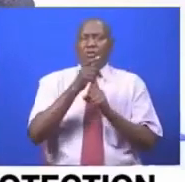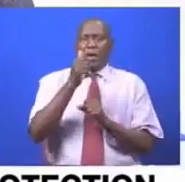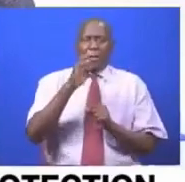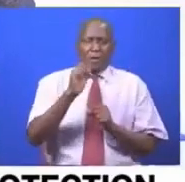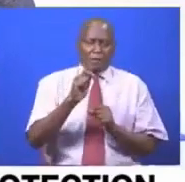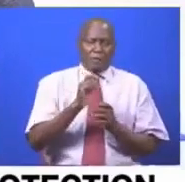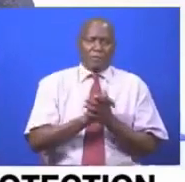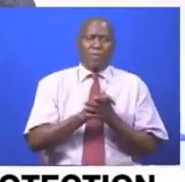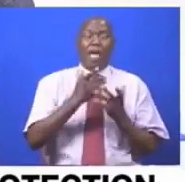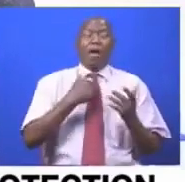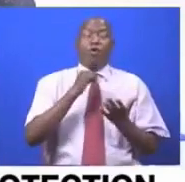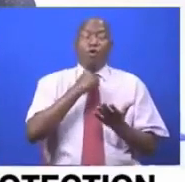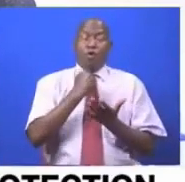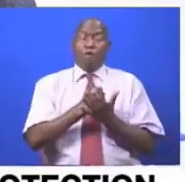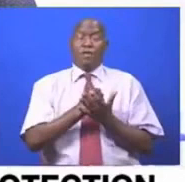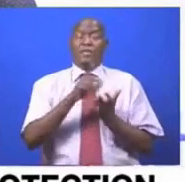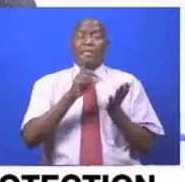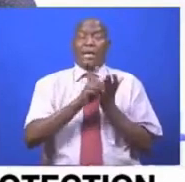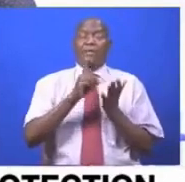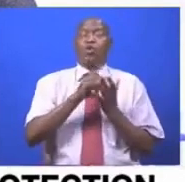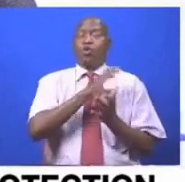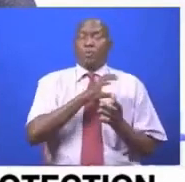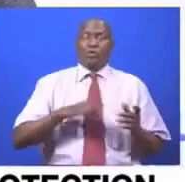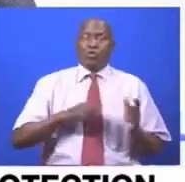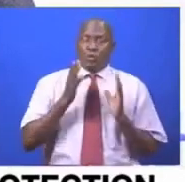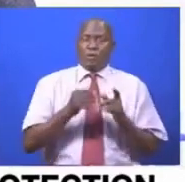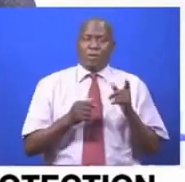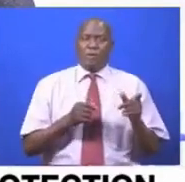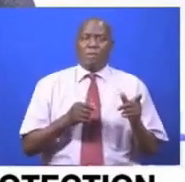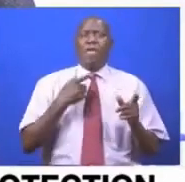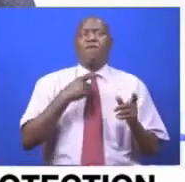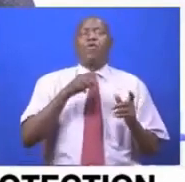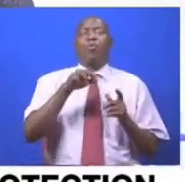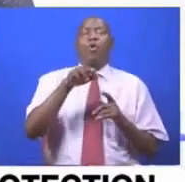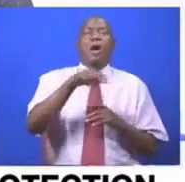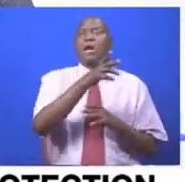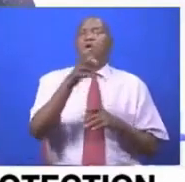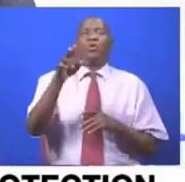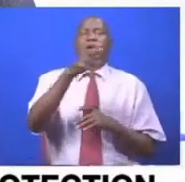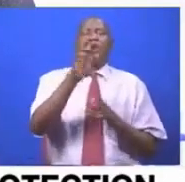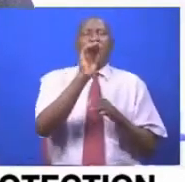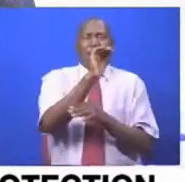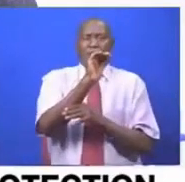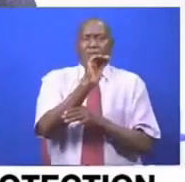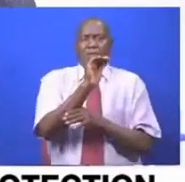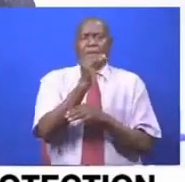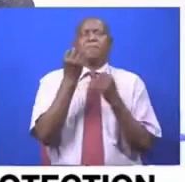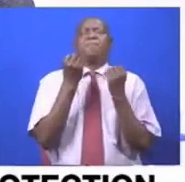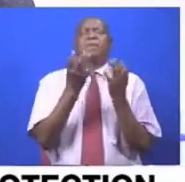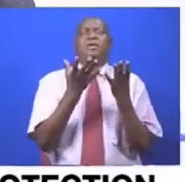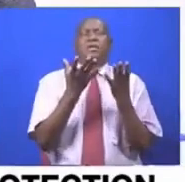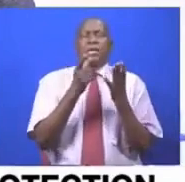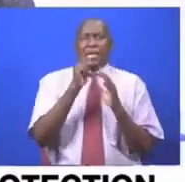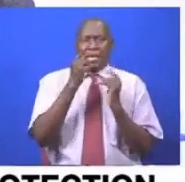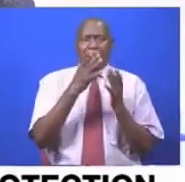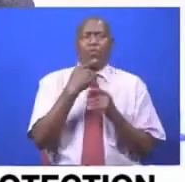Data Protection Commissioner, which if you walk around and ask many Kenyans, of course, before the act was passed,